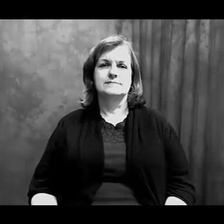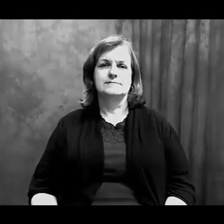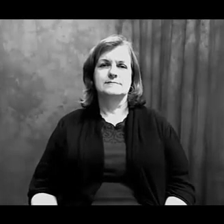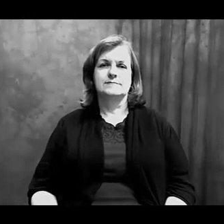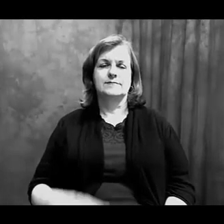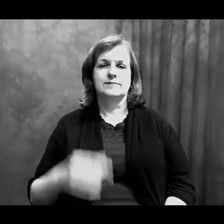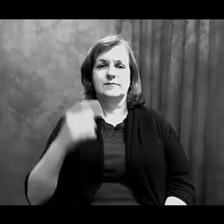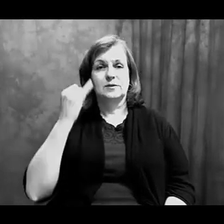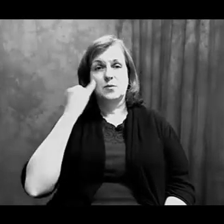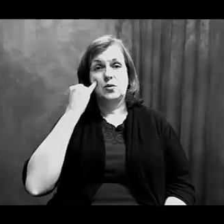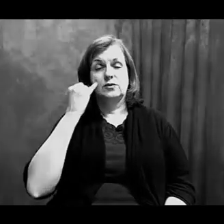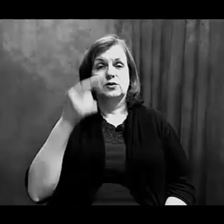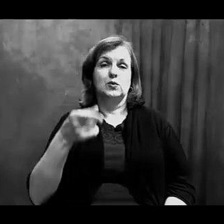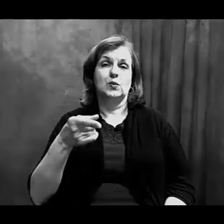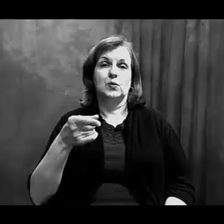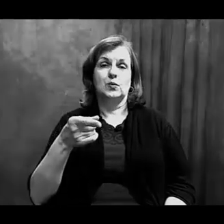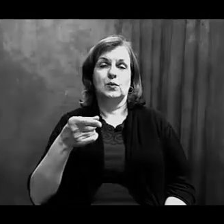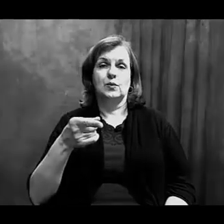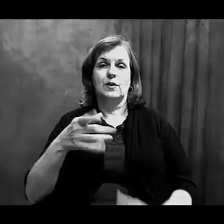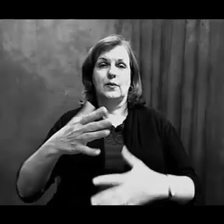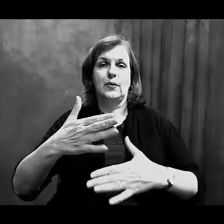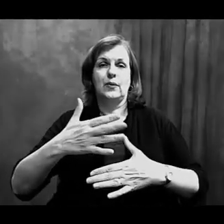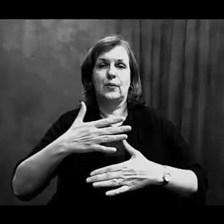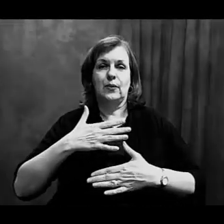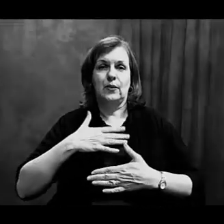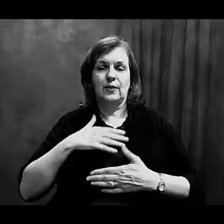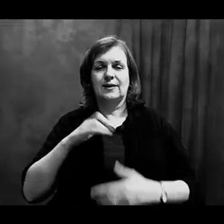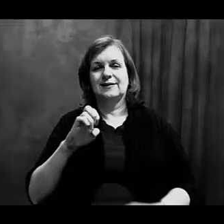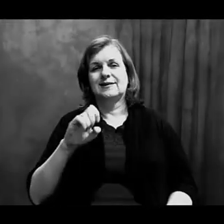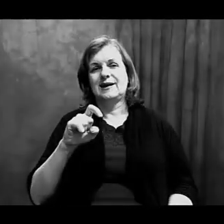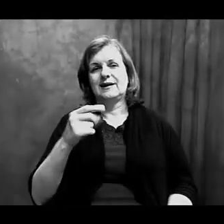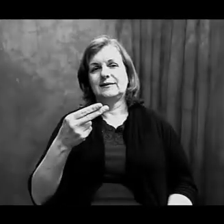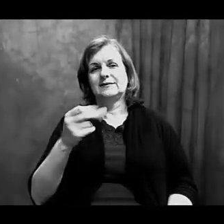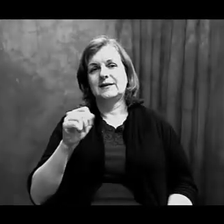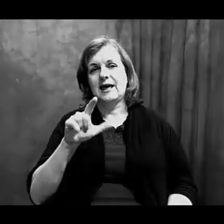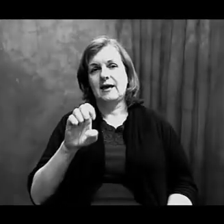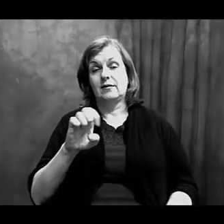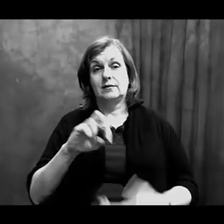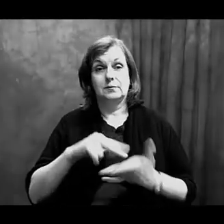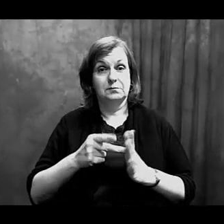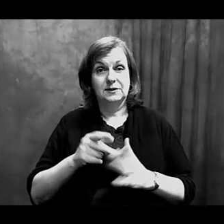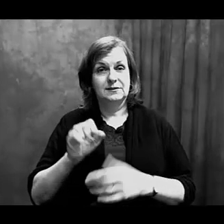So you exhale, or air out.